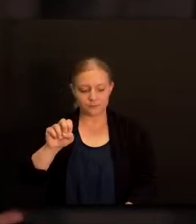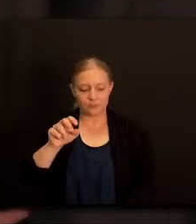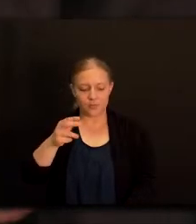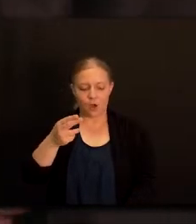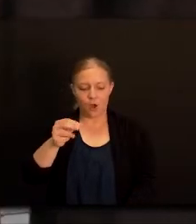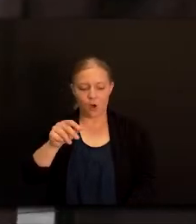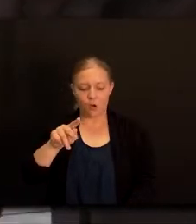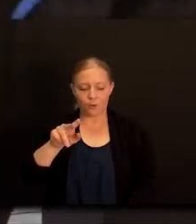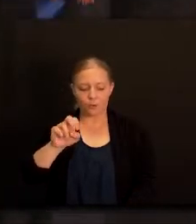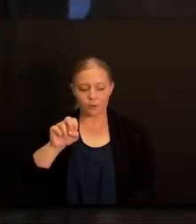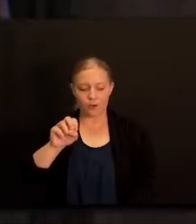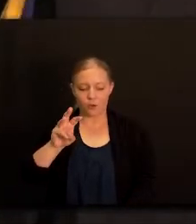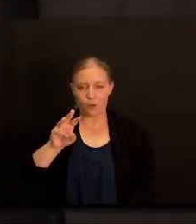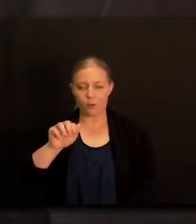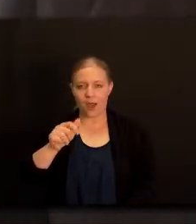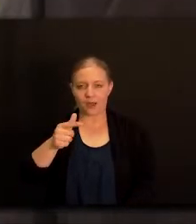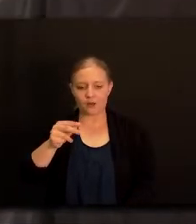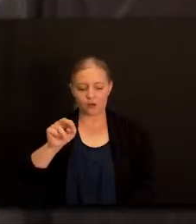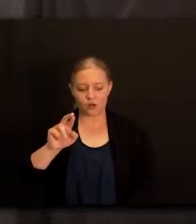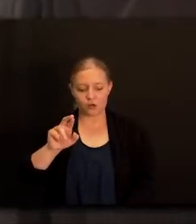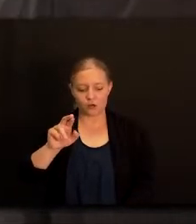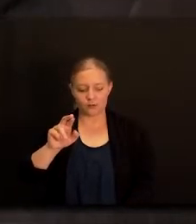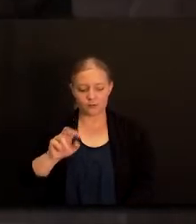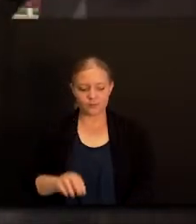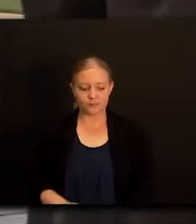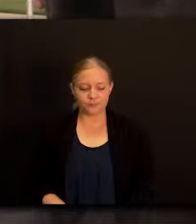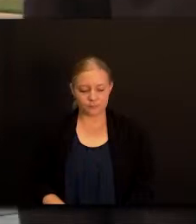Hope Marie Wagner.